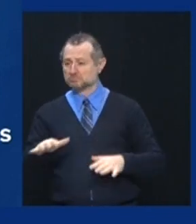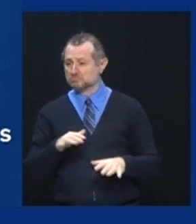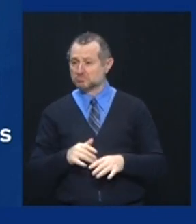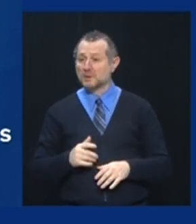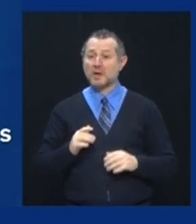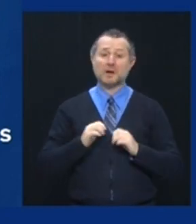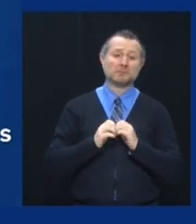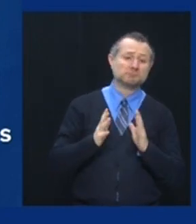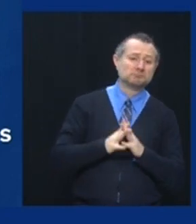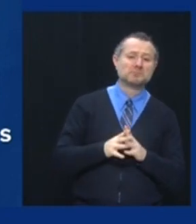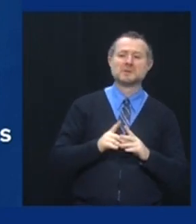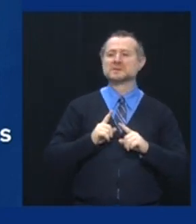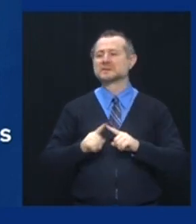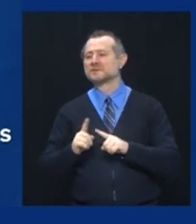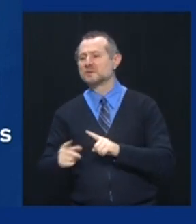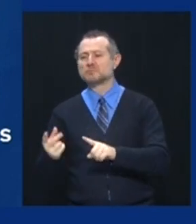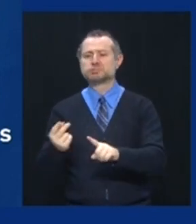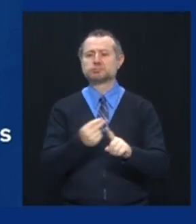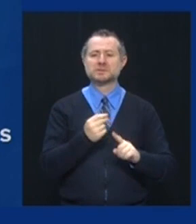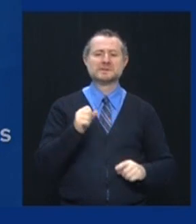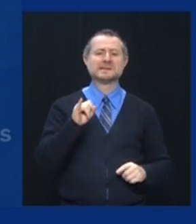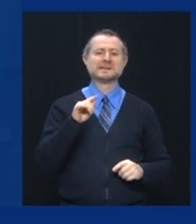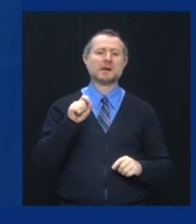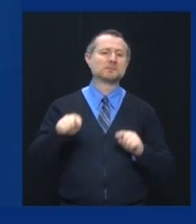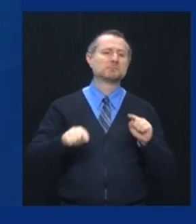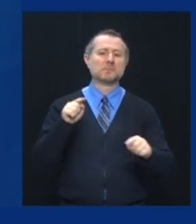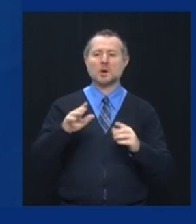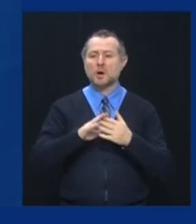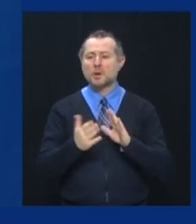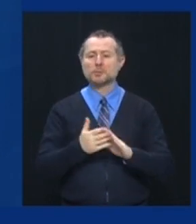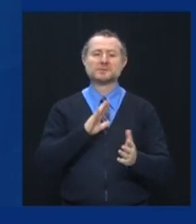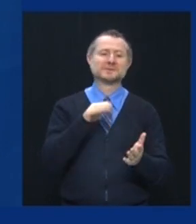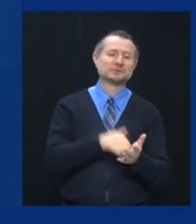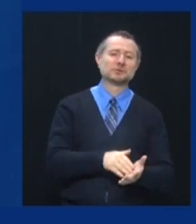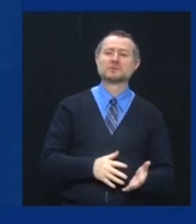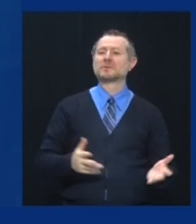and pharmacies, and that's a priority for me.